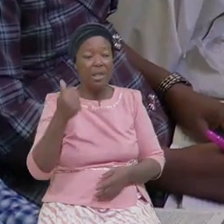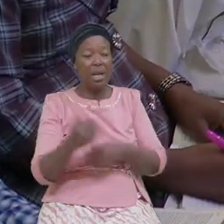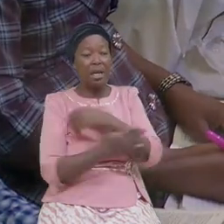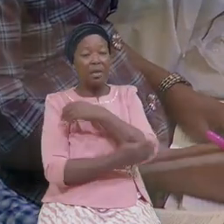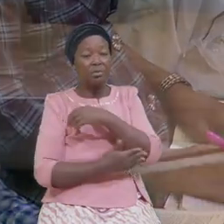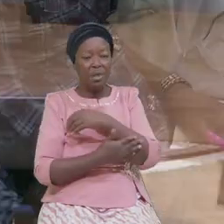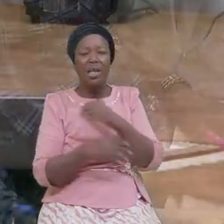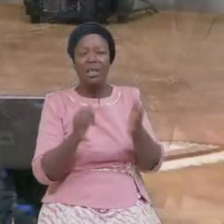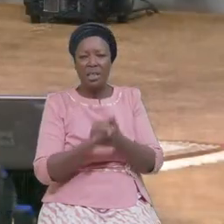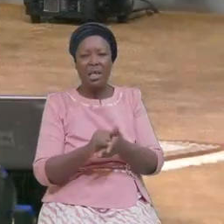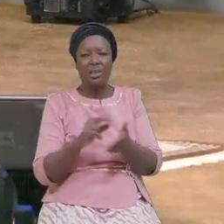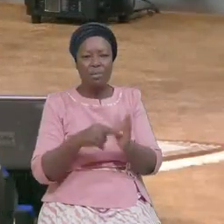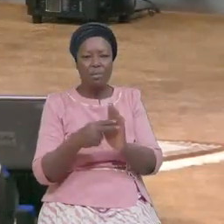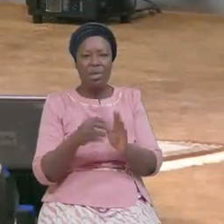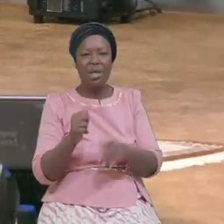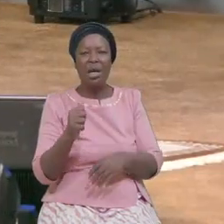is, an